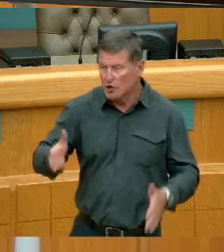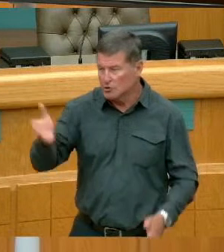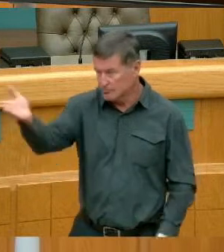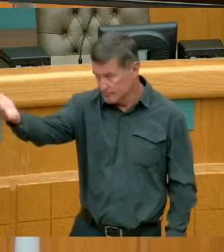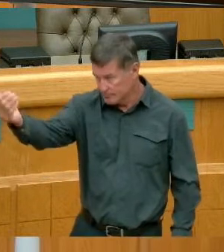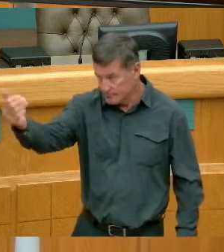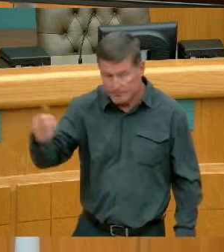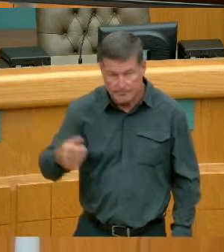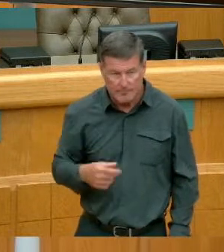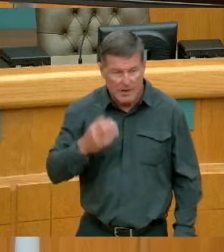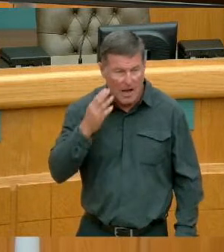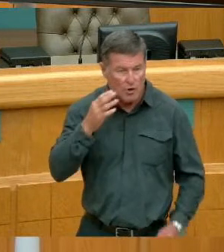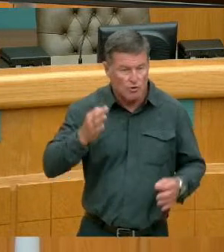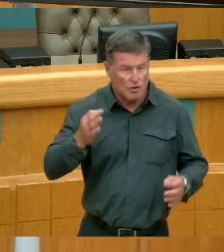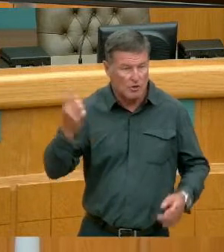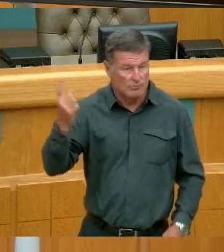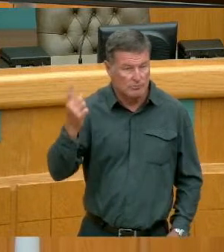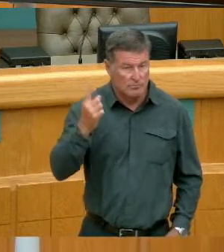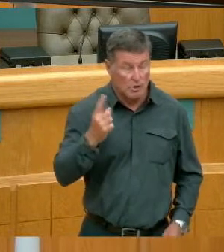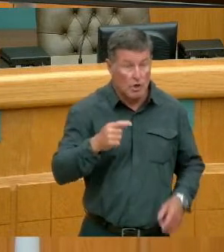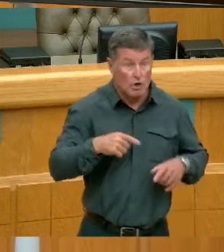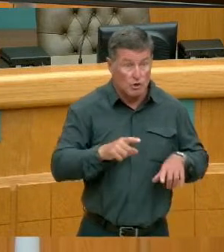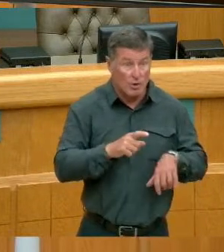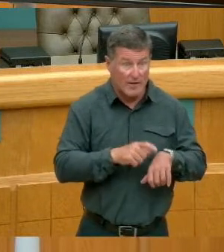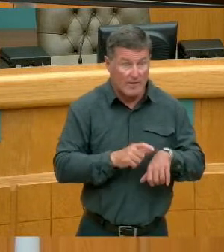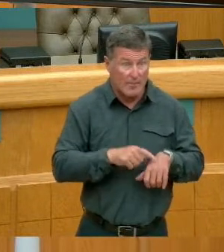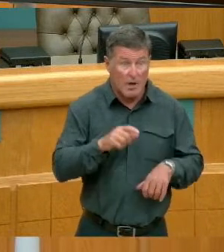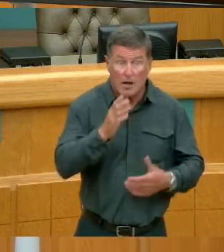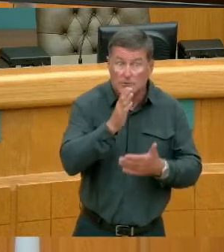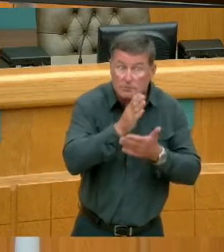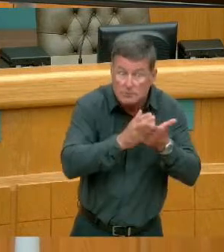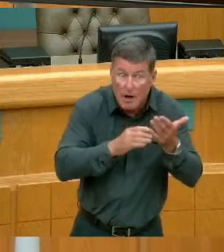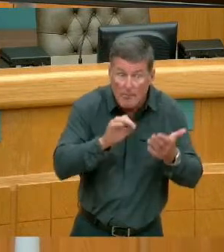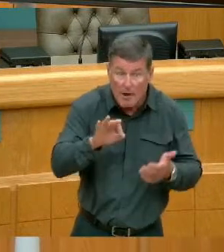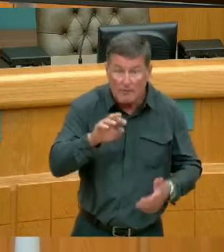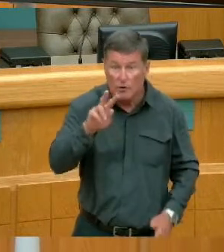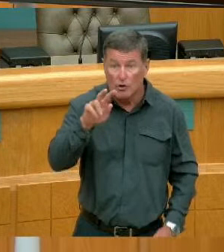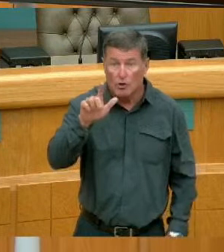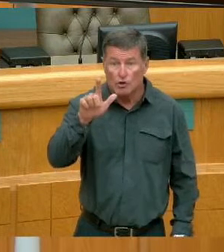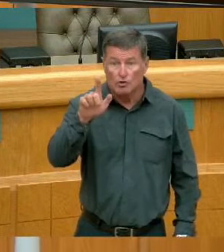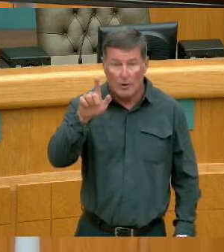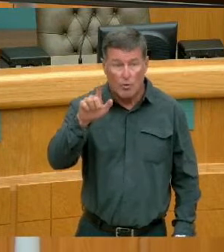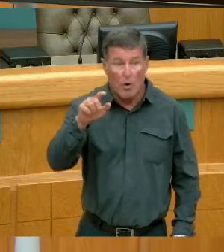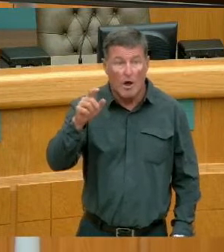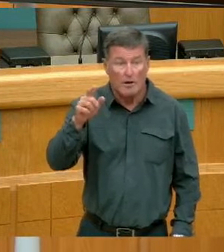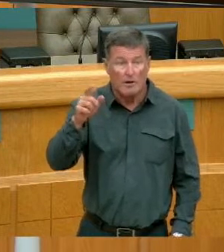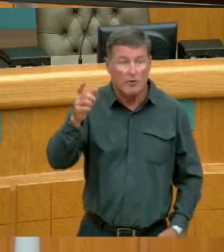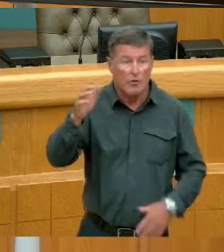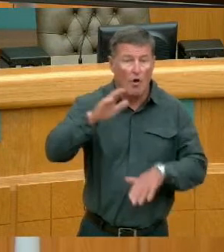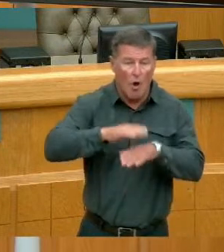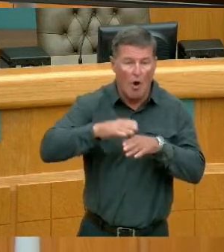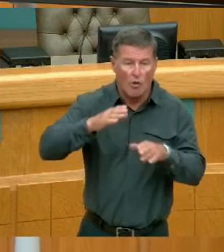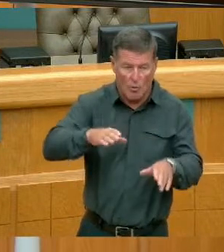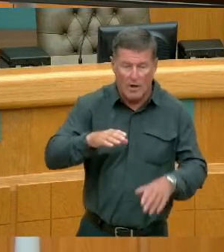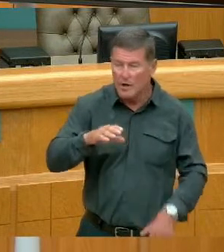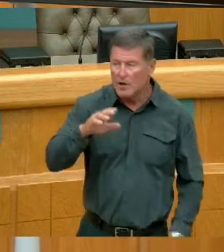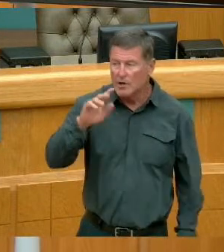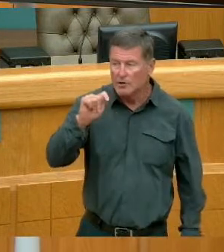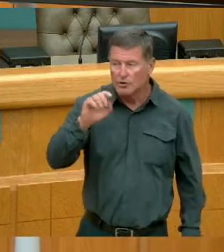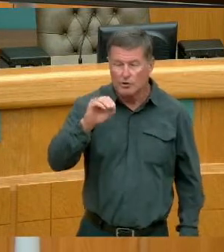some of them, while she's coming down, are on their way. Representative Todd Hunter gave us some information late